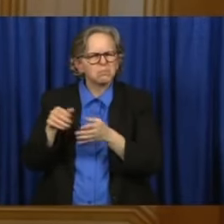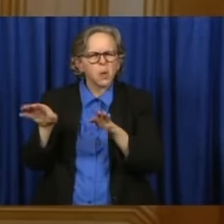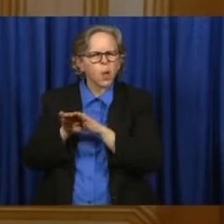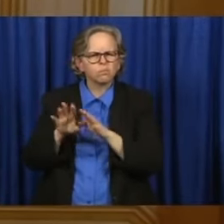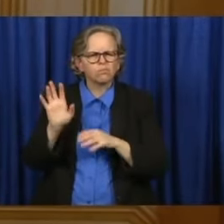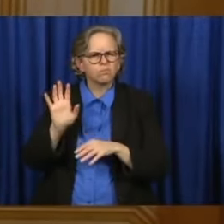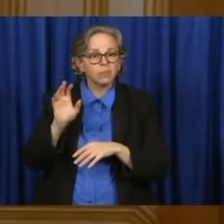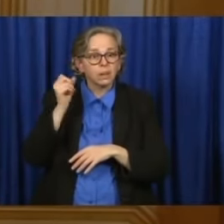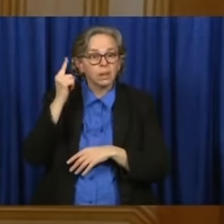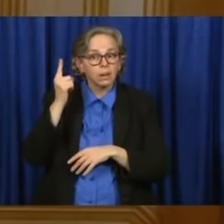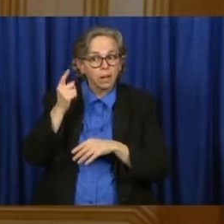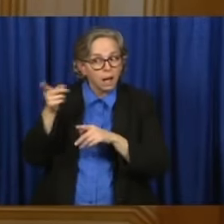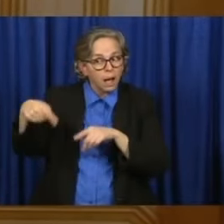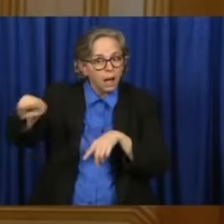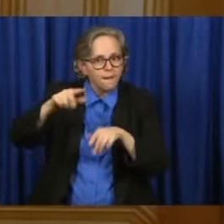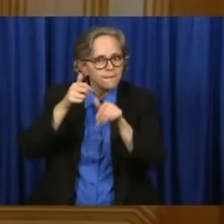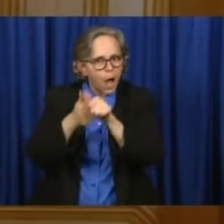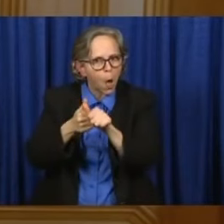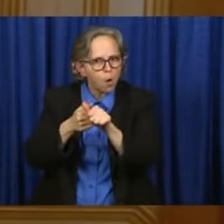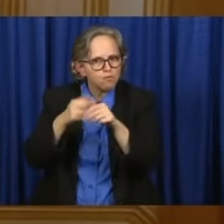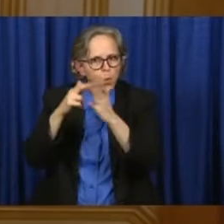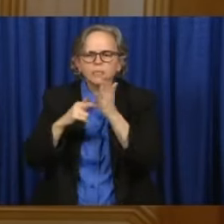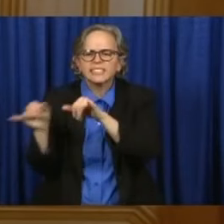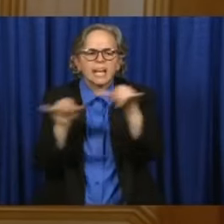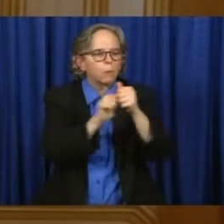any other retail business.